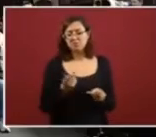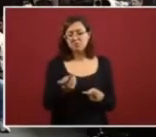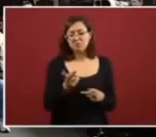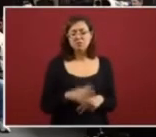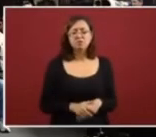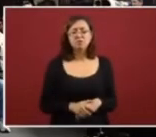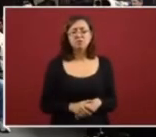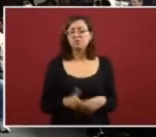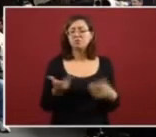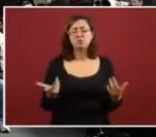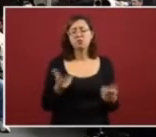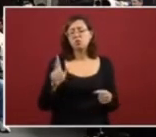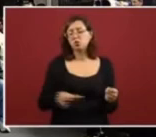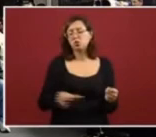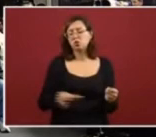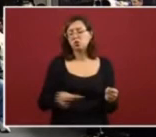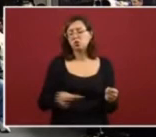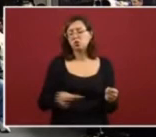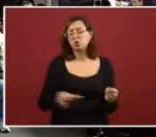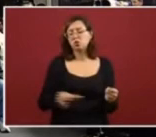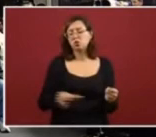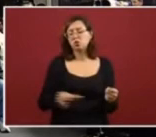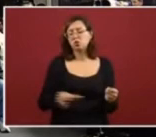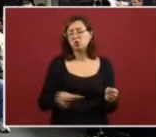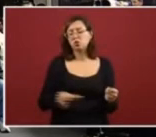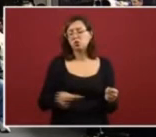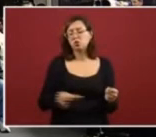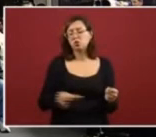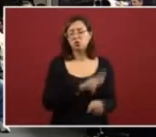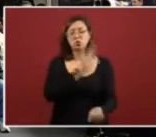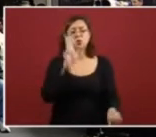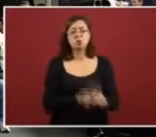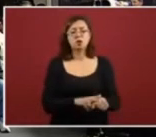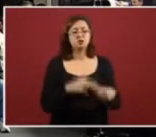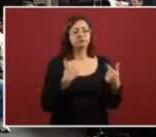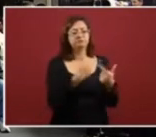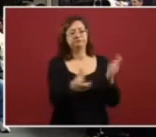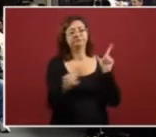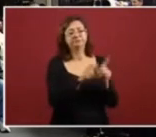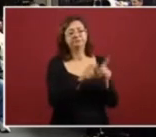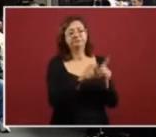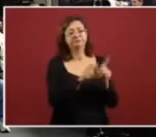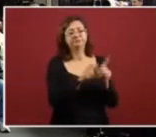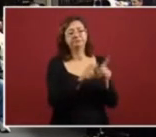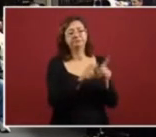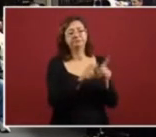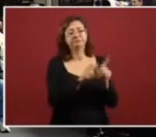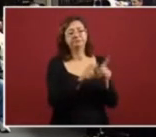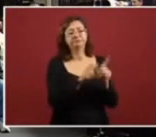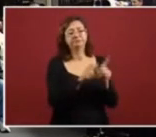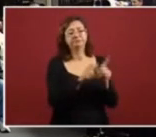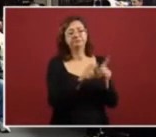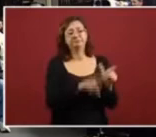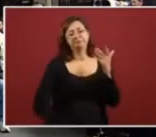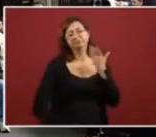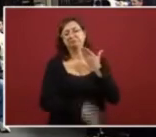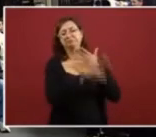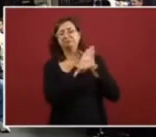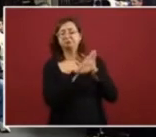well, oposición. It's natural that there exists opposition. Hemos dicho varias veces. As we have said many